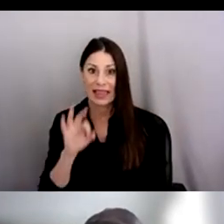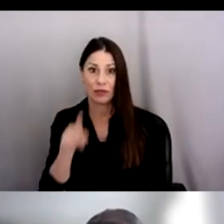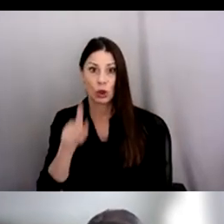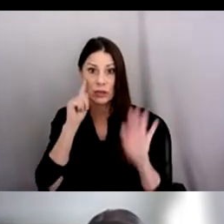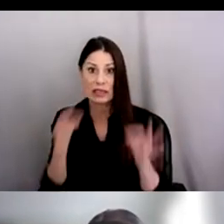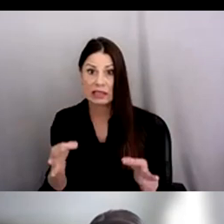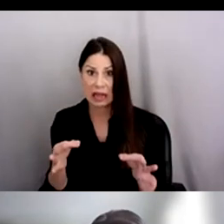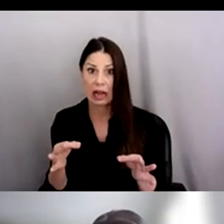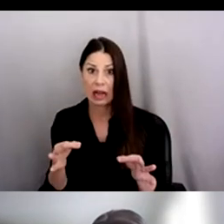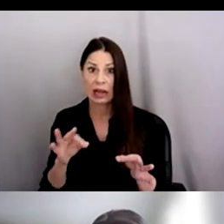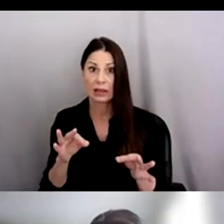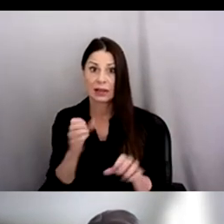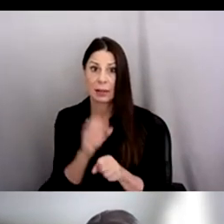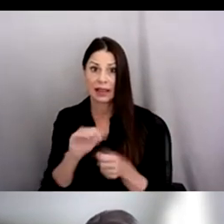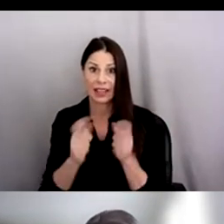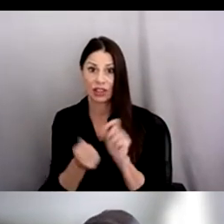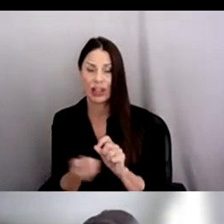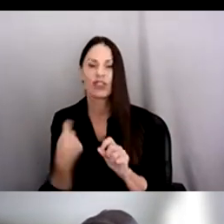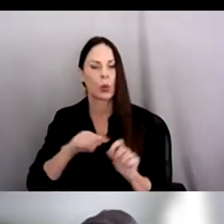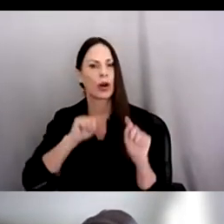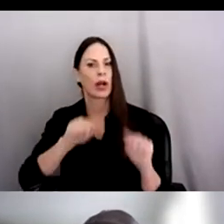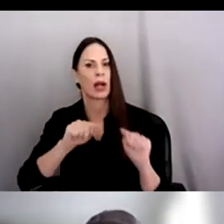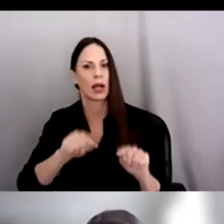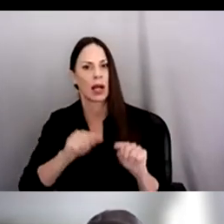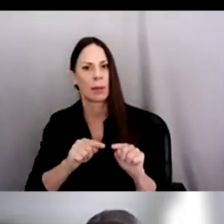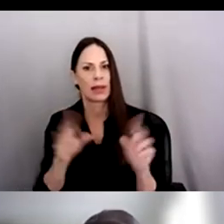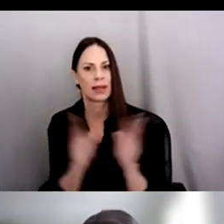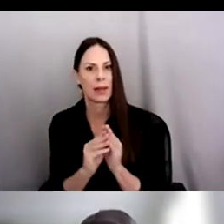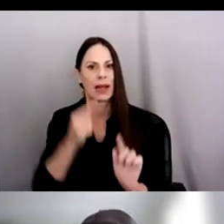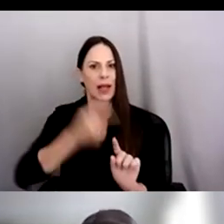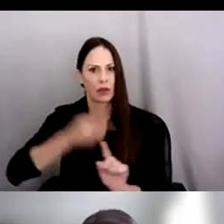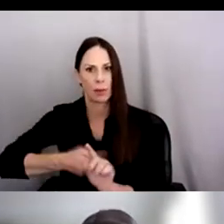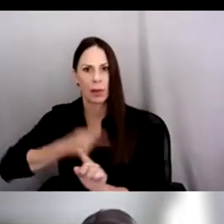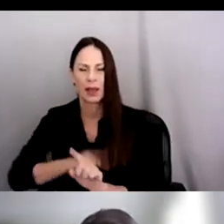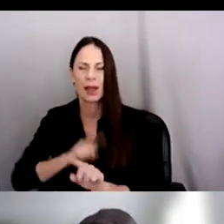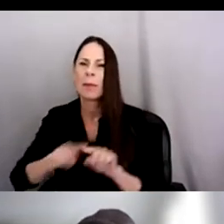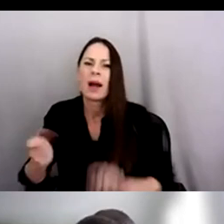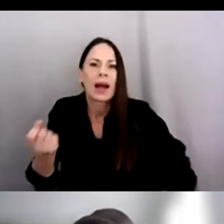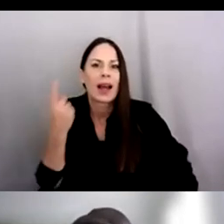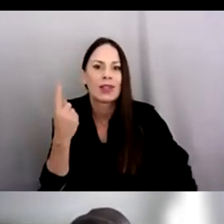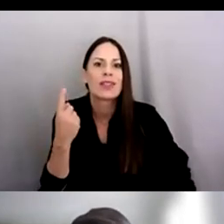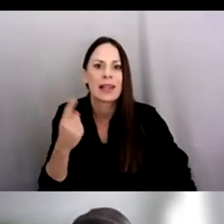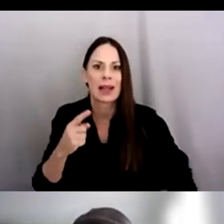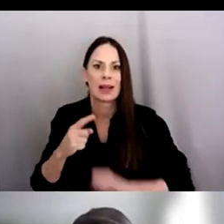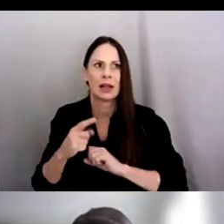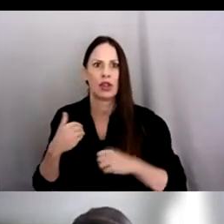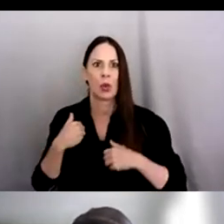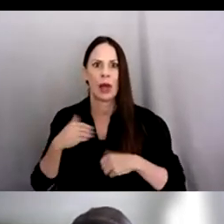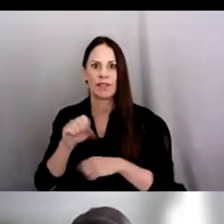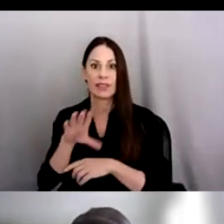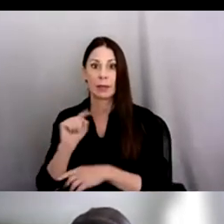that. But I understand that this is a unique circumstance where there's a September 1st deadline for